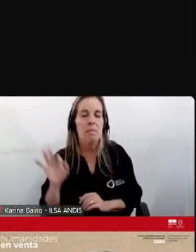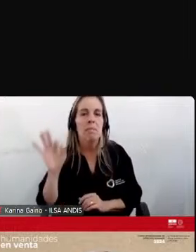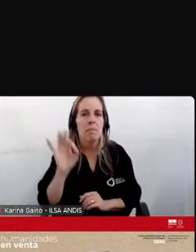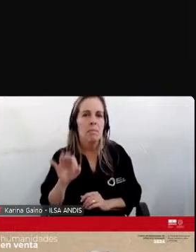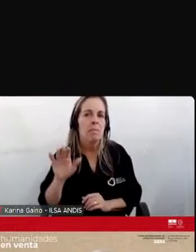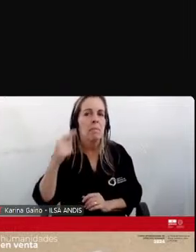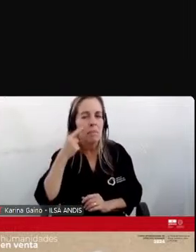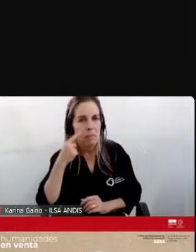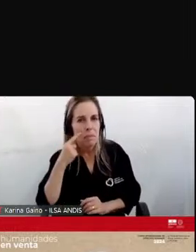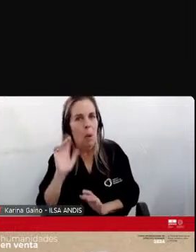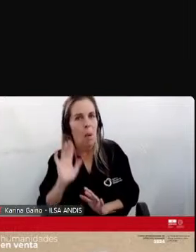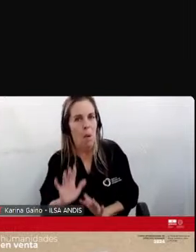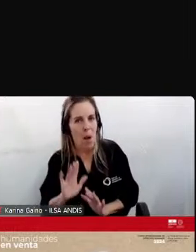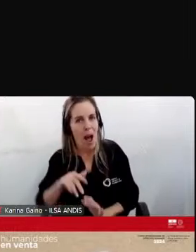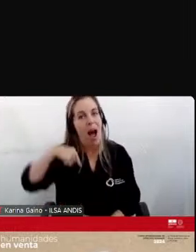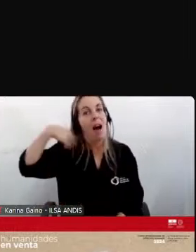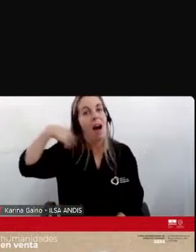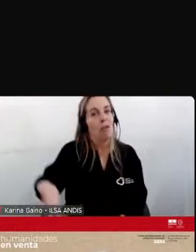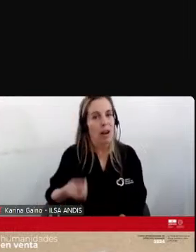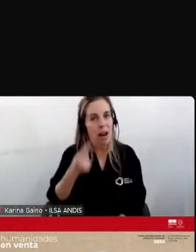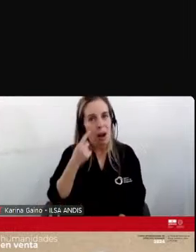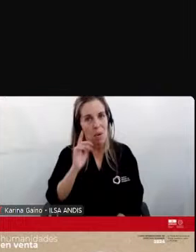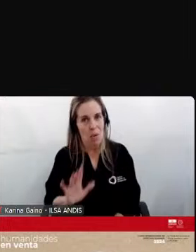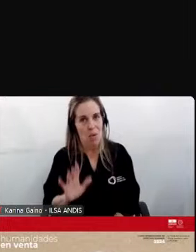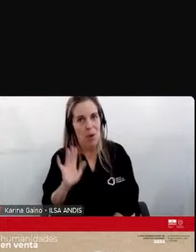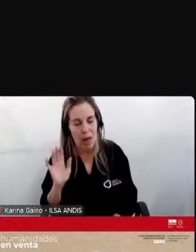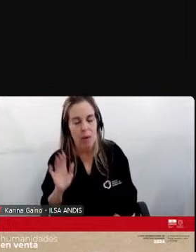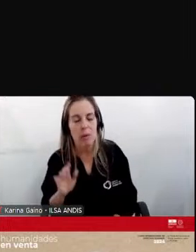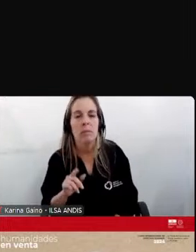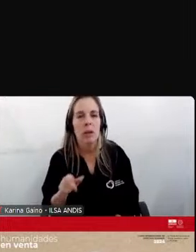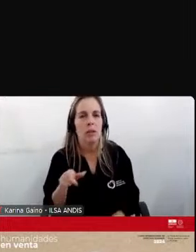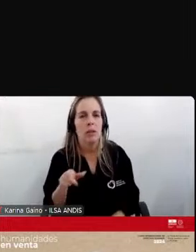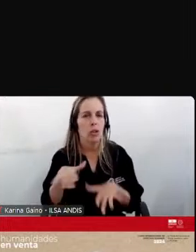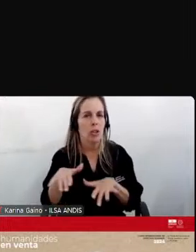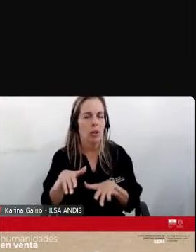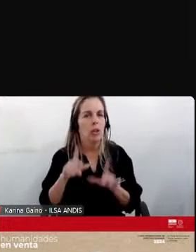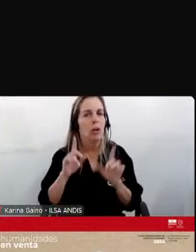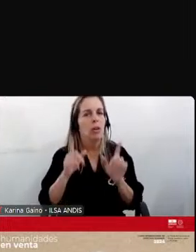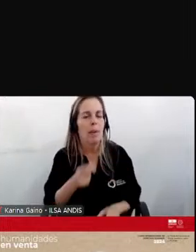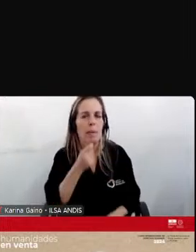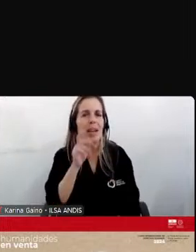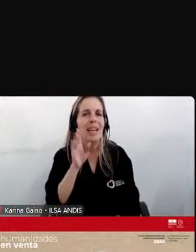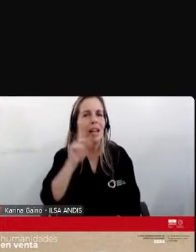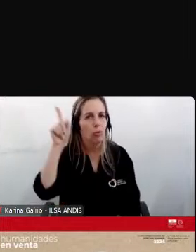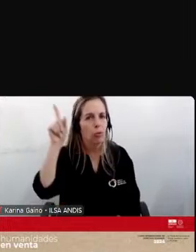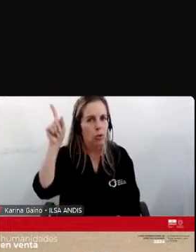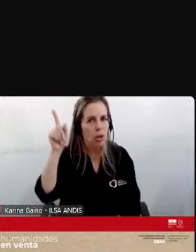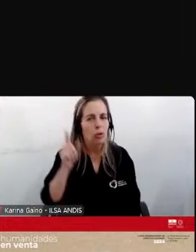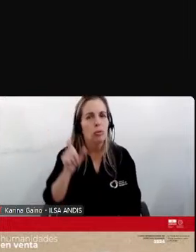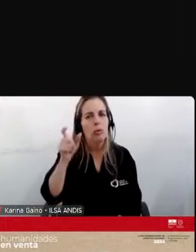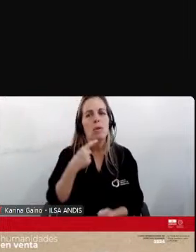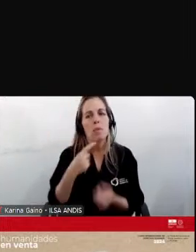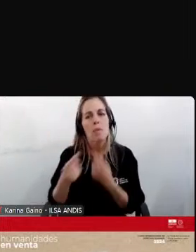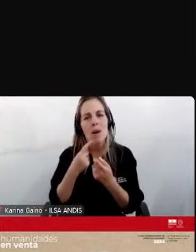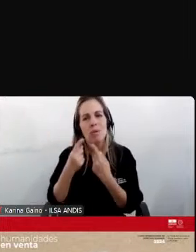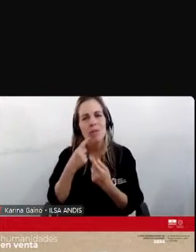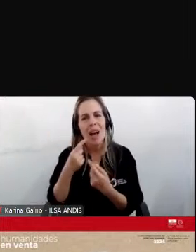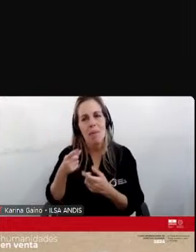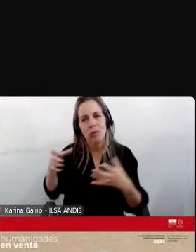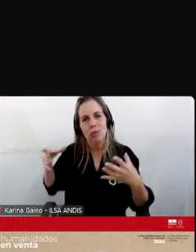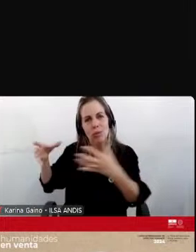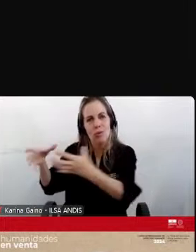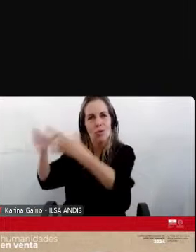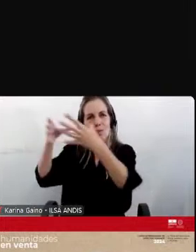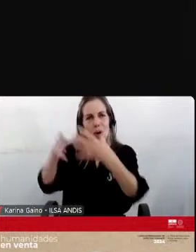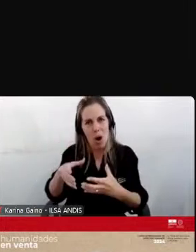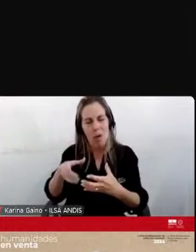also saw a situation, for example, in the United States, where I interviewed workers who had been employed in Connecticut and were actually living in